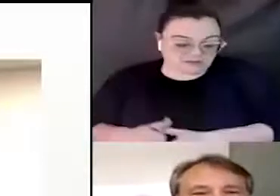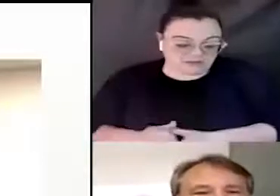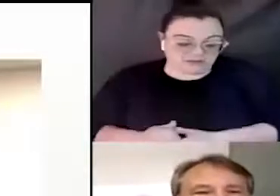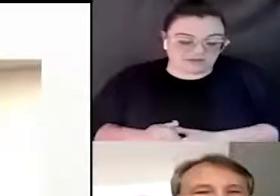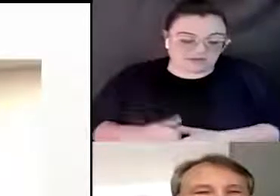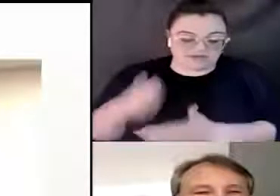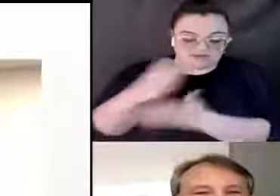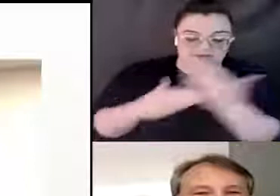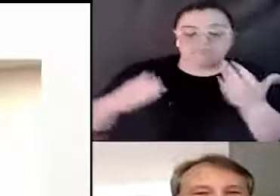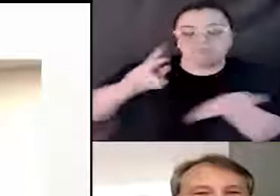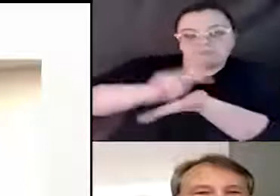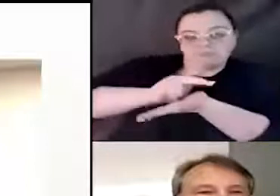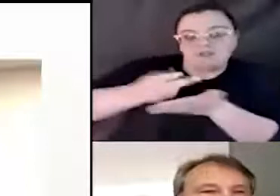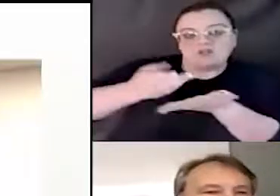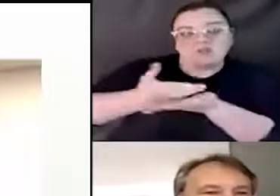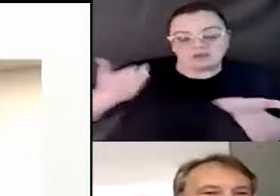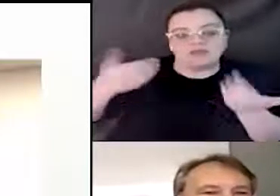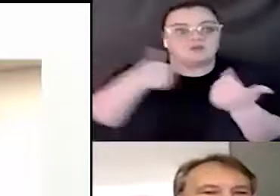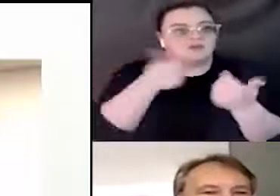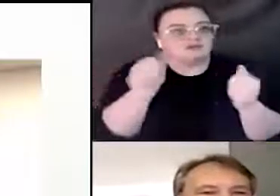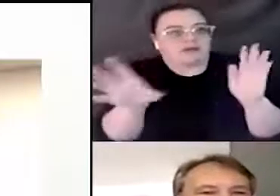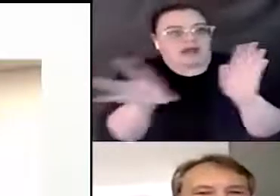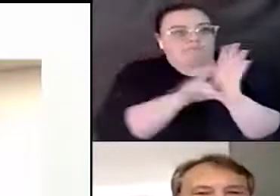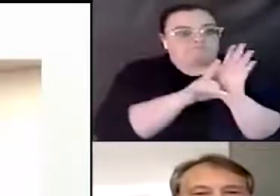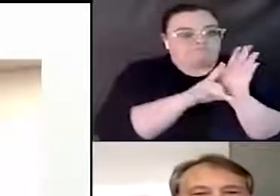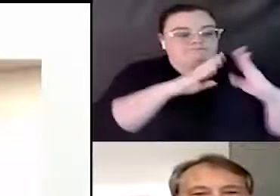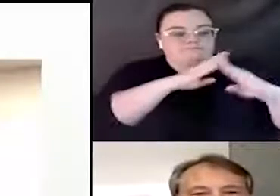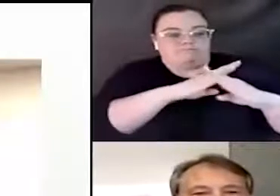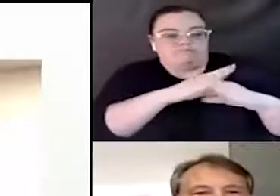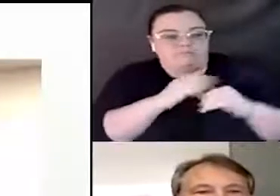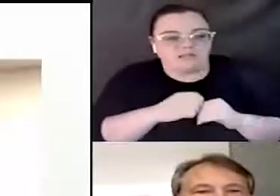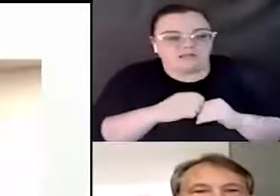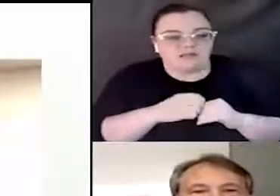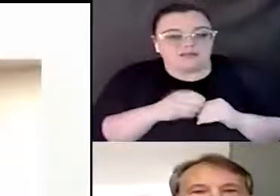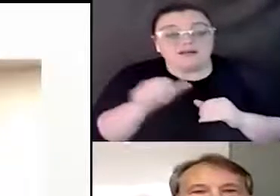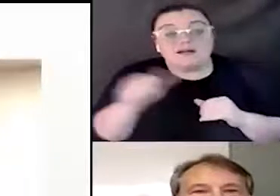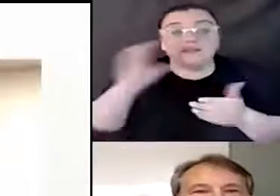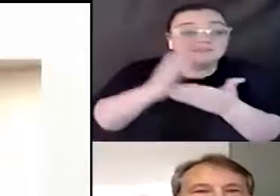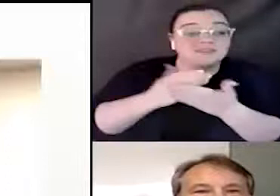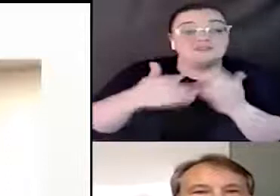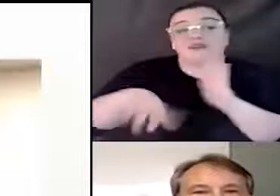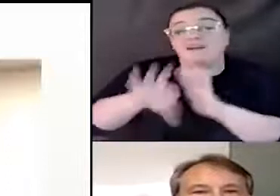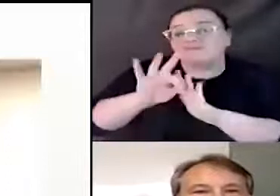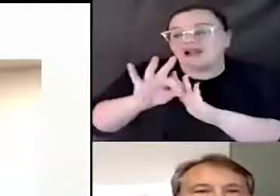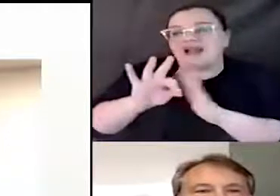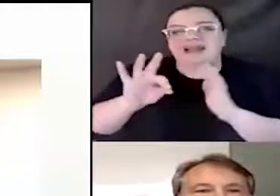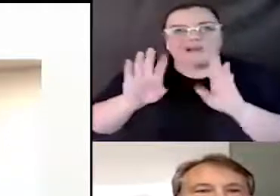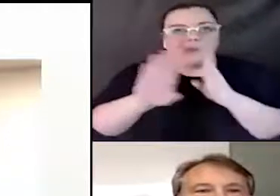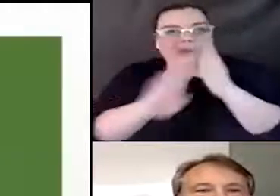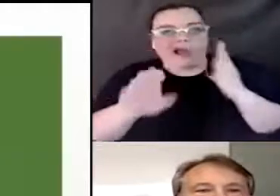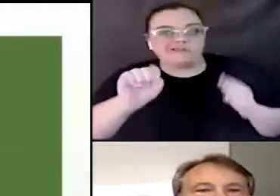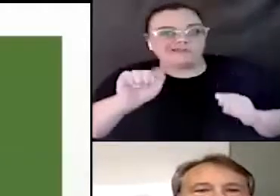equipment that we were securing. Another slide about finding a wall stud from our workshop. Next slide.